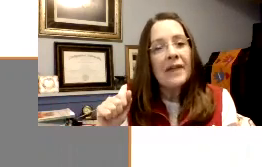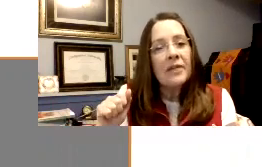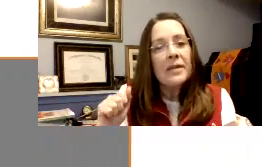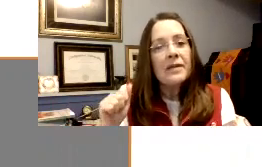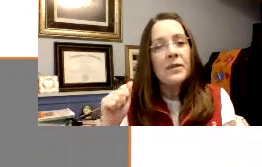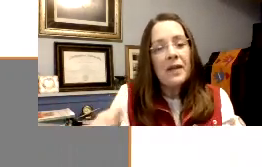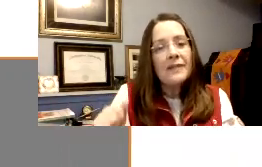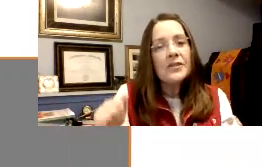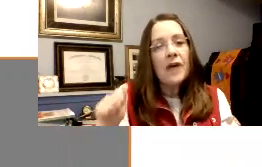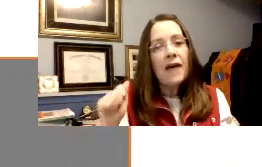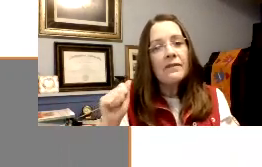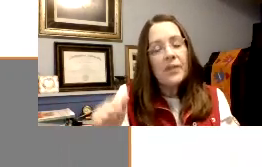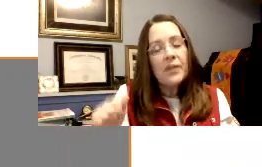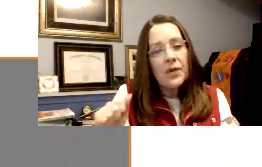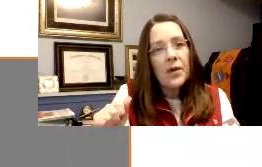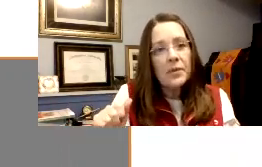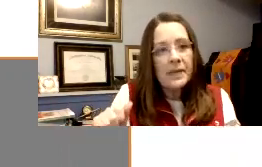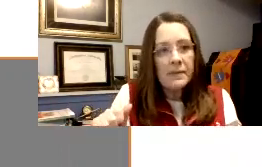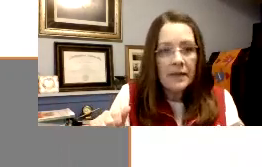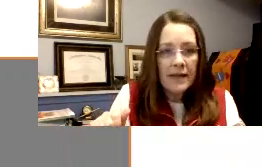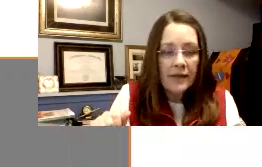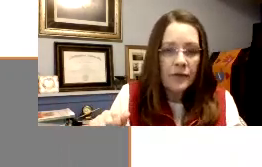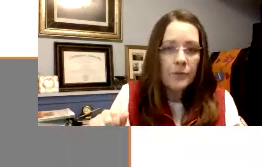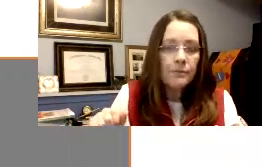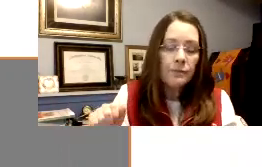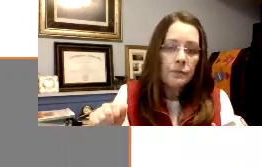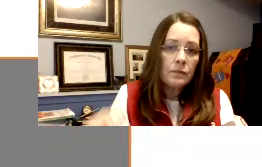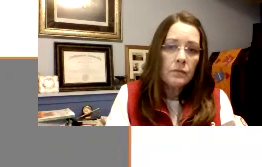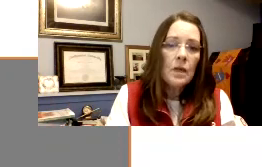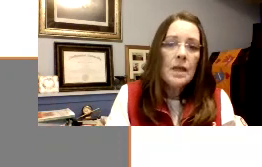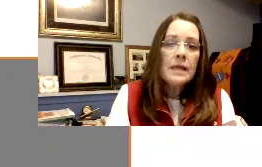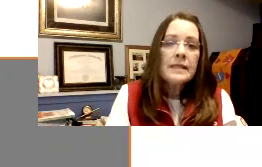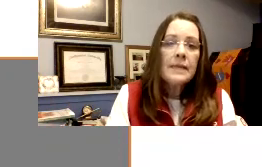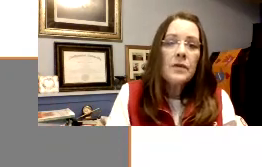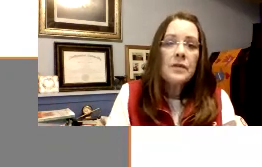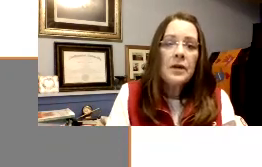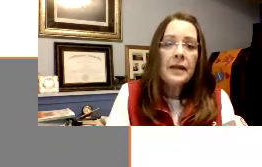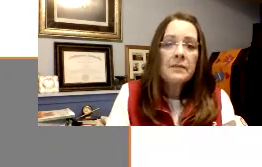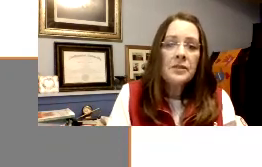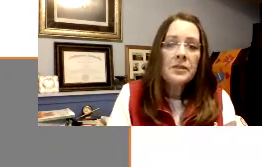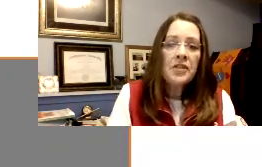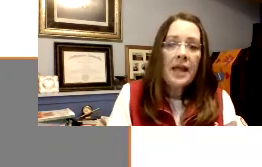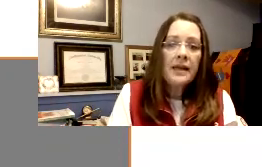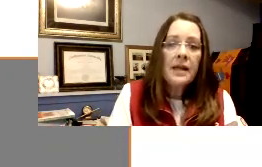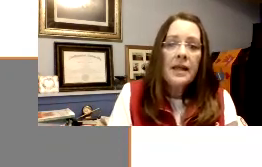an environment where the lights are off and there are no other people in the classroom. Same goes in our next